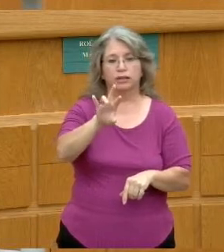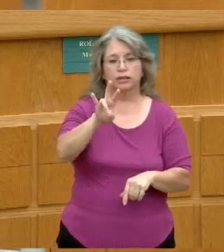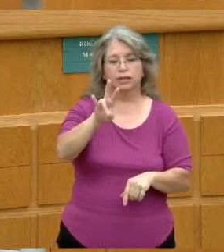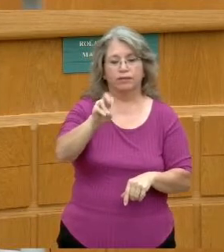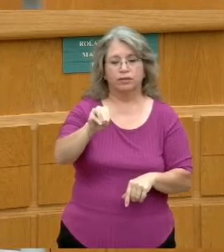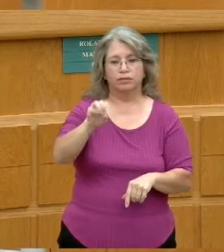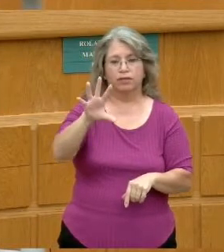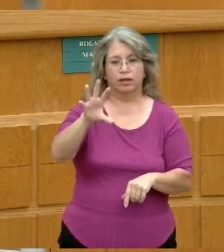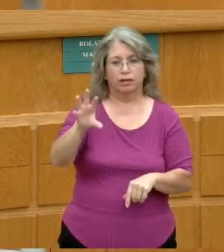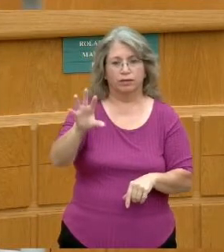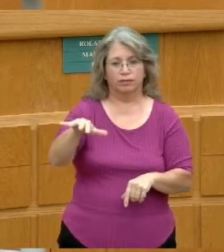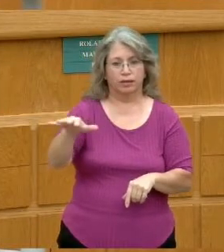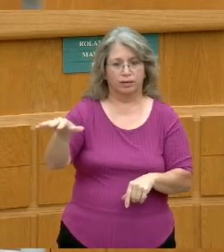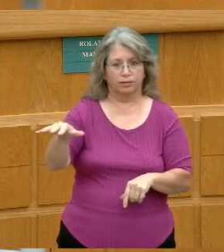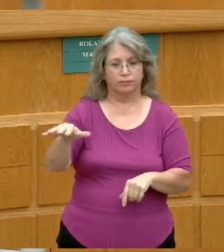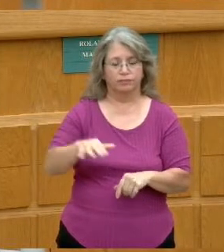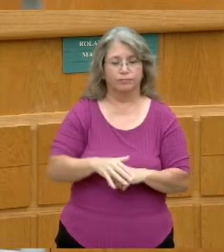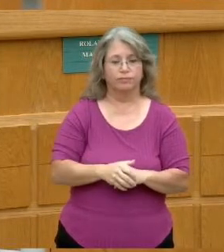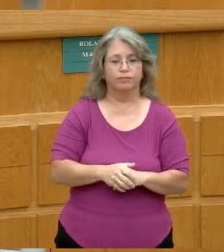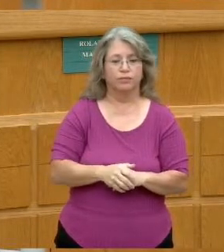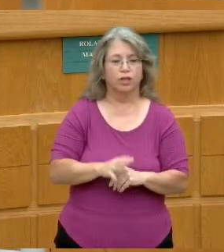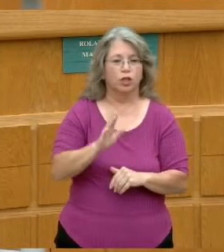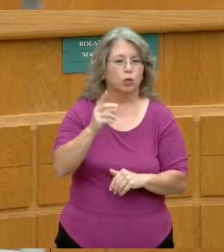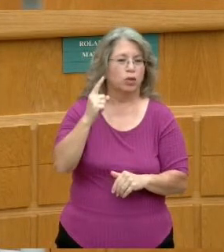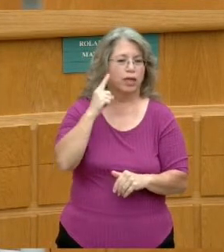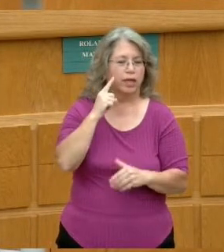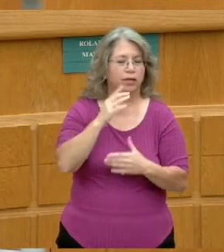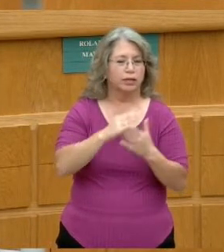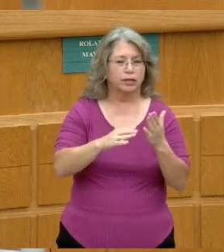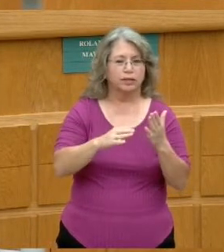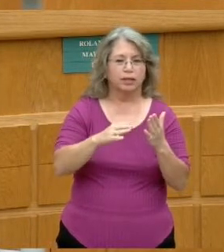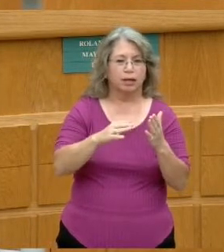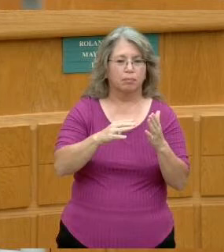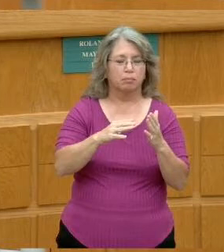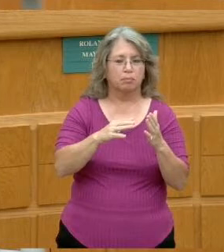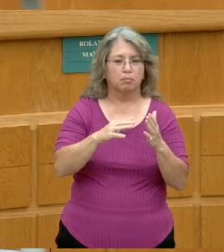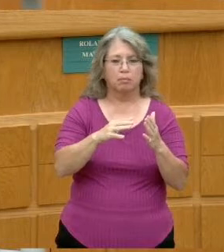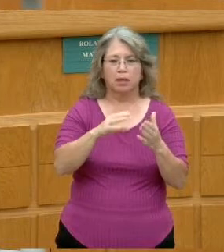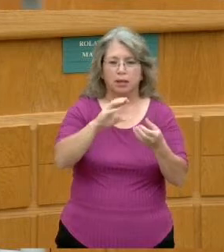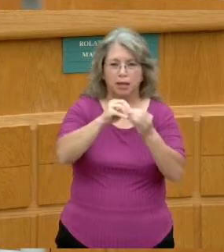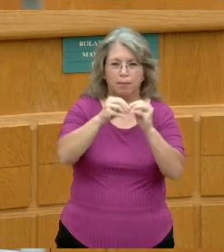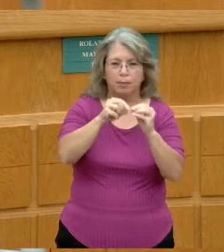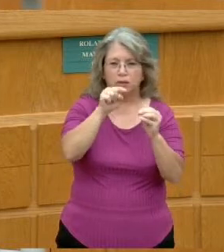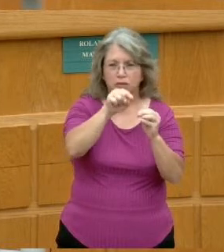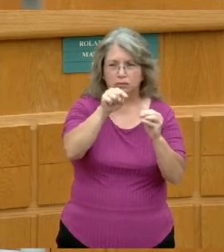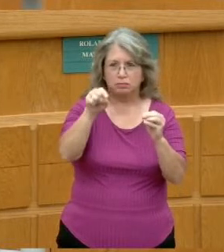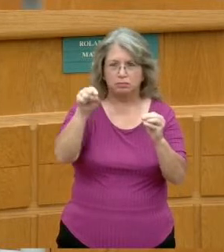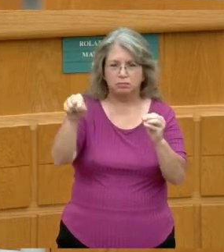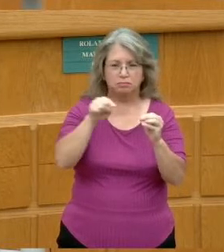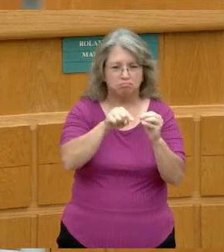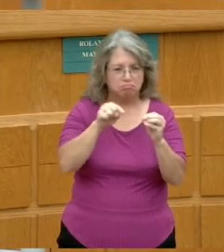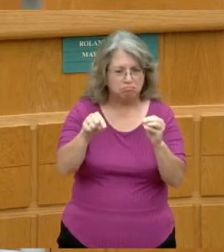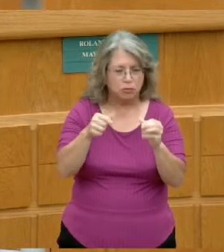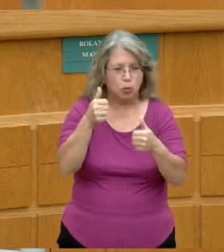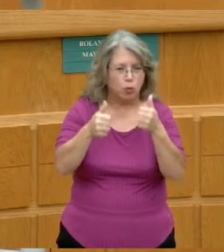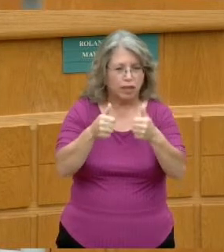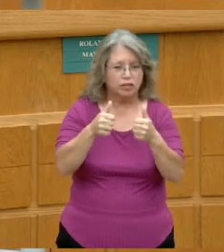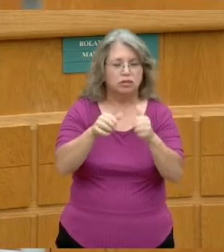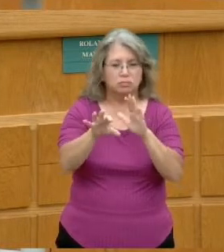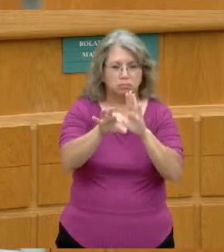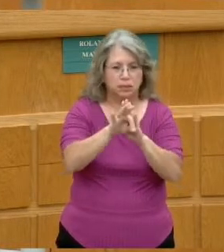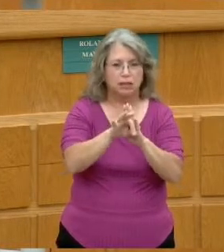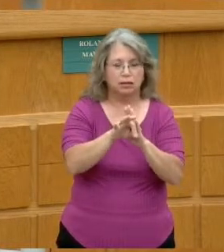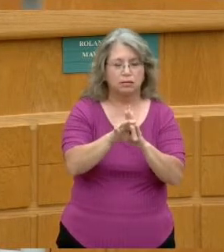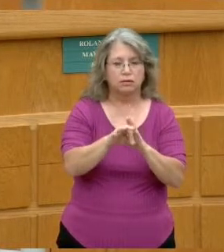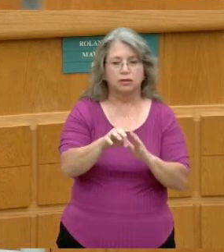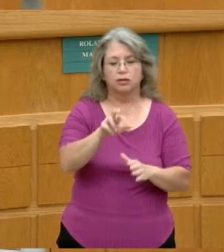826-7055. There's a series of prompts that you'll hear at that number, so just follow the prompts on the phone once you dial and receive the answering service.